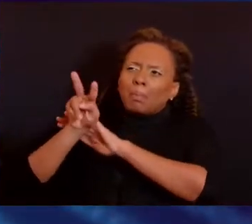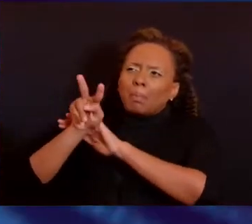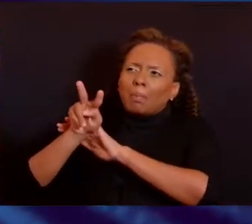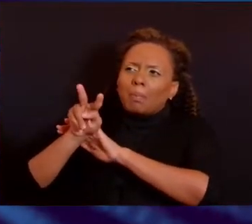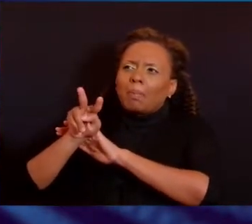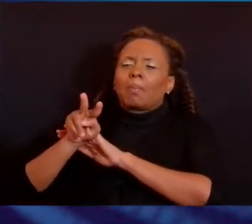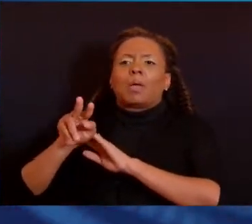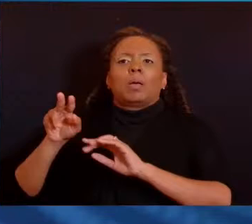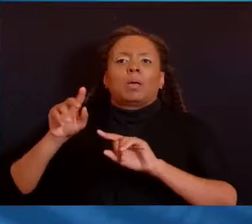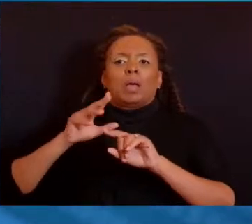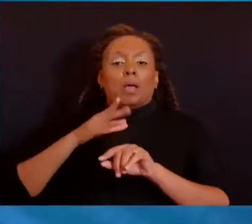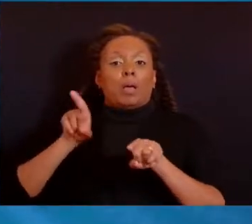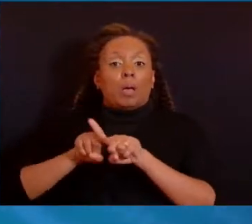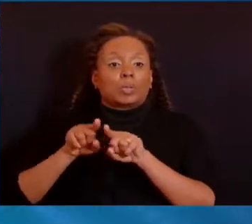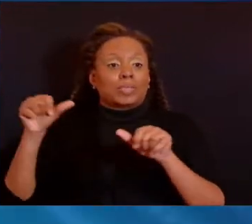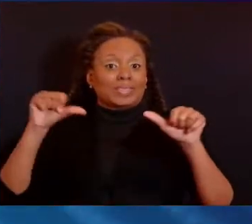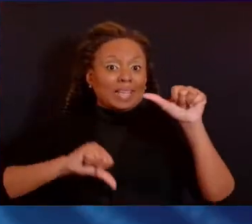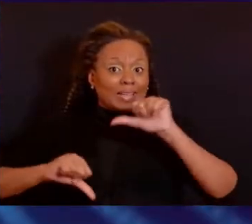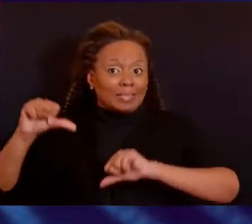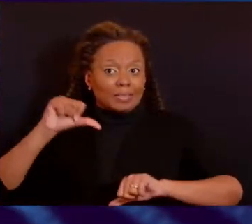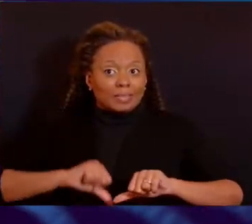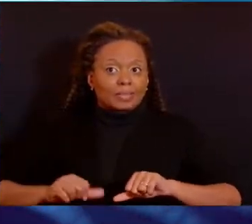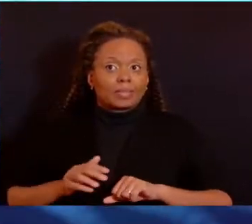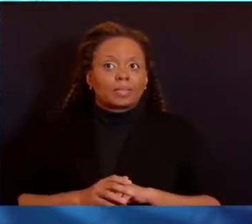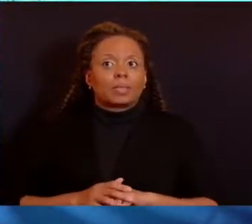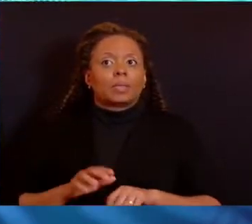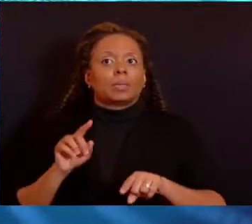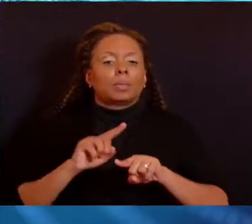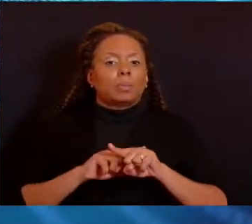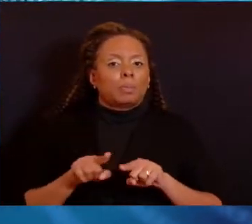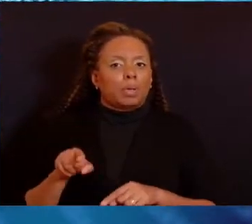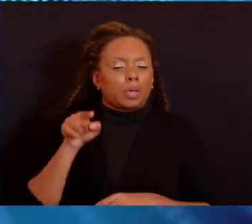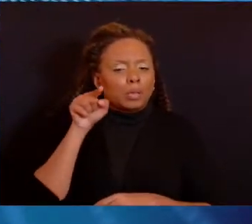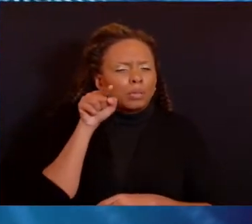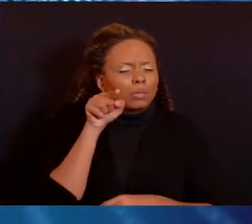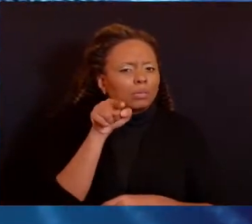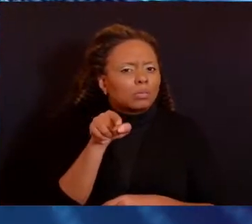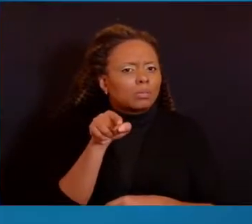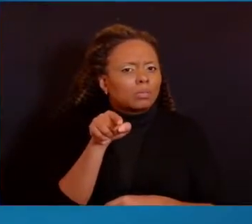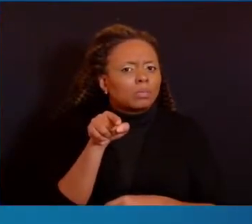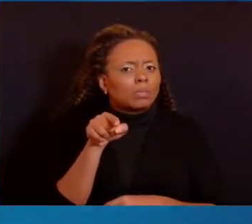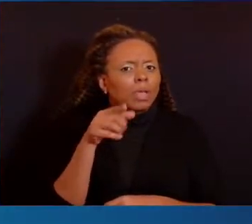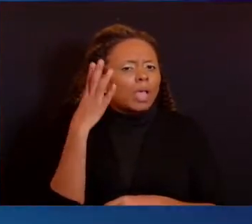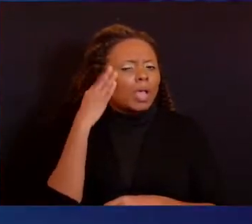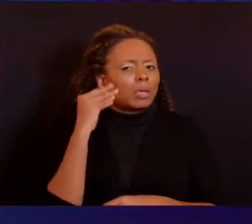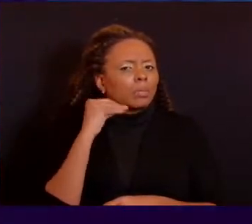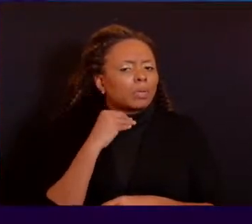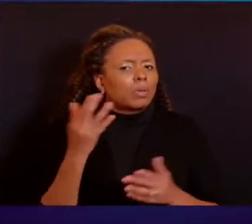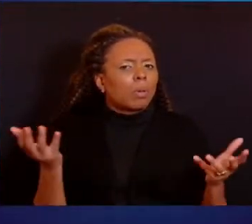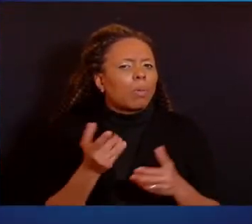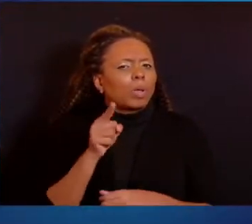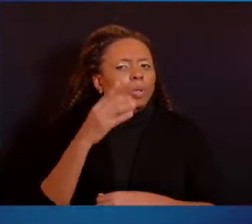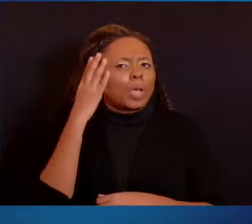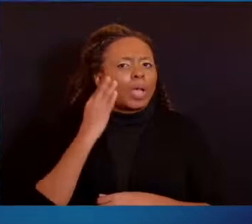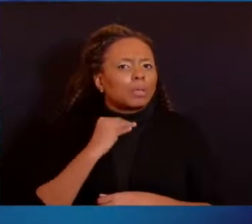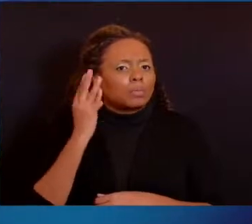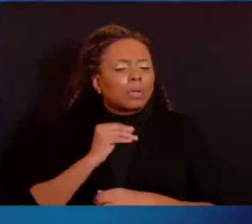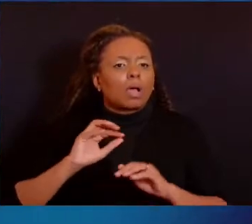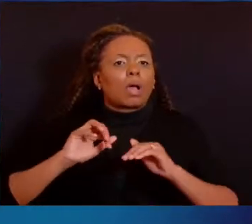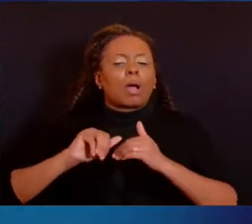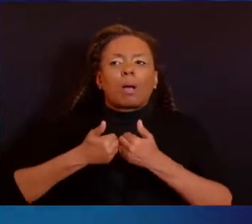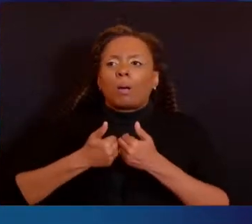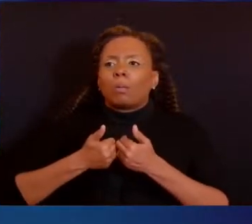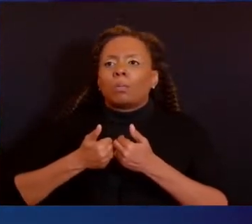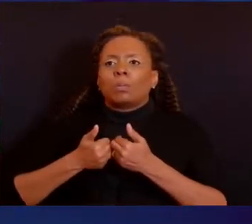But can you explain to the country what would have occurred physically that would have allowed this system to develop the way it did in such a